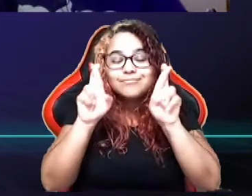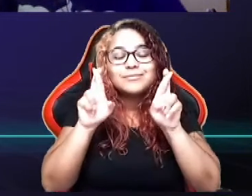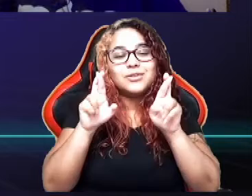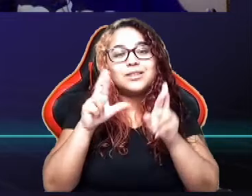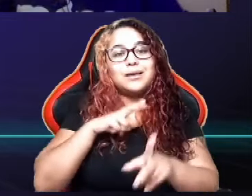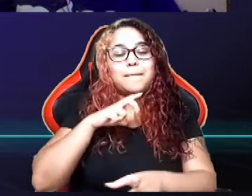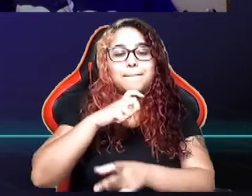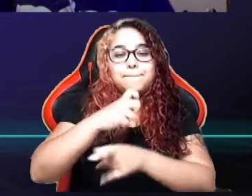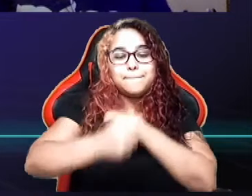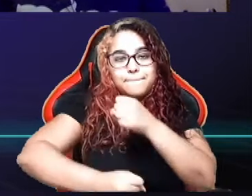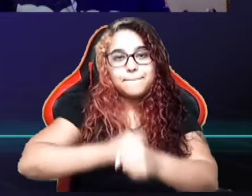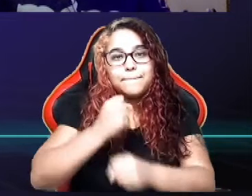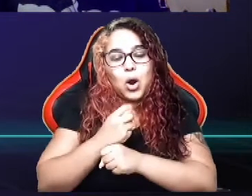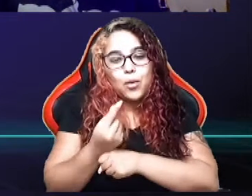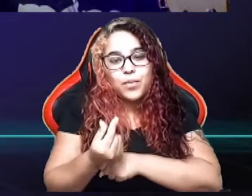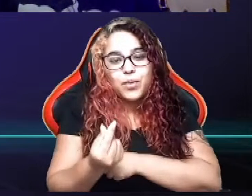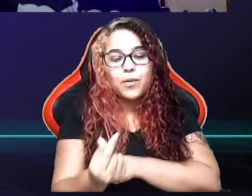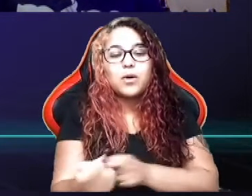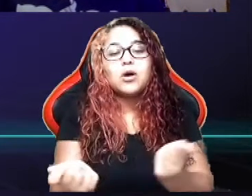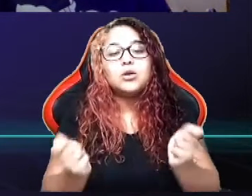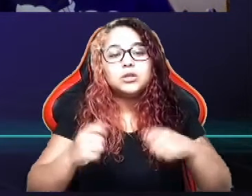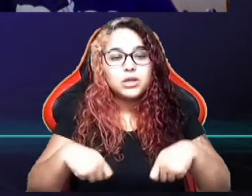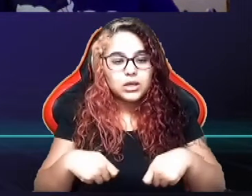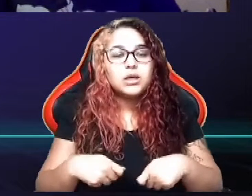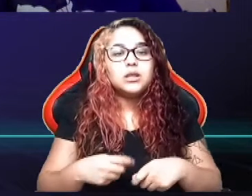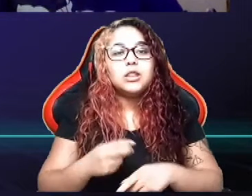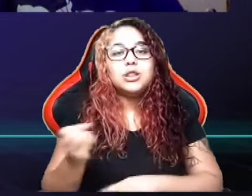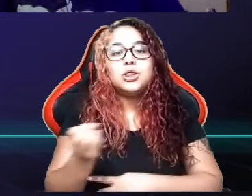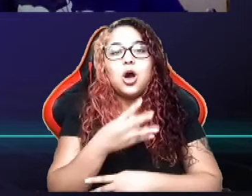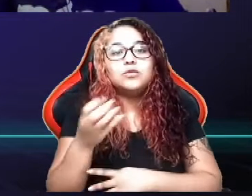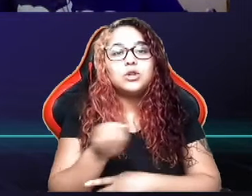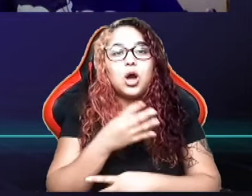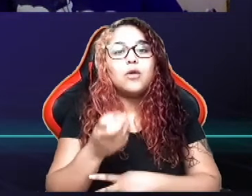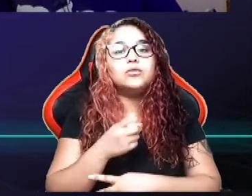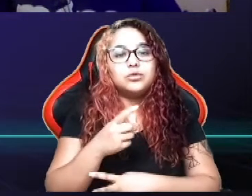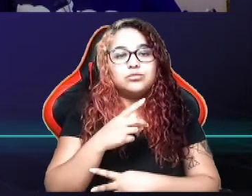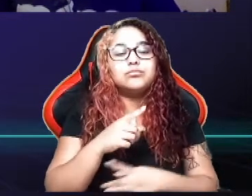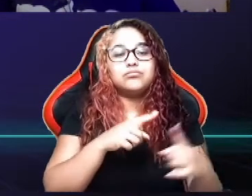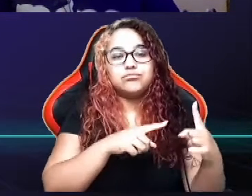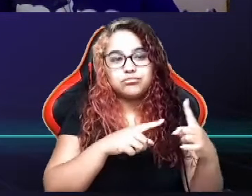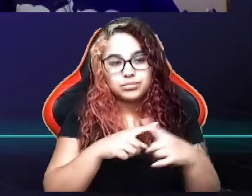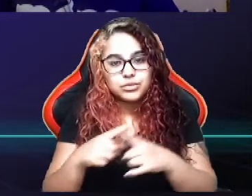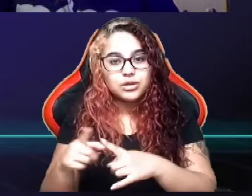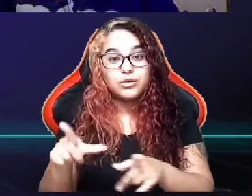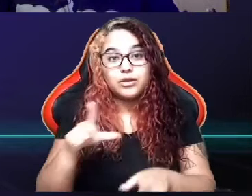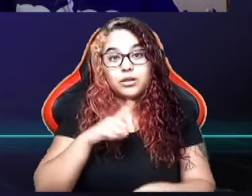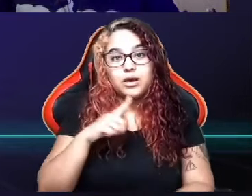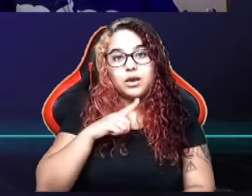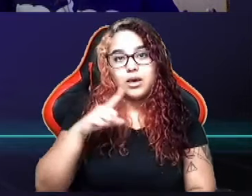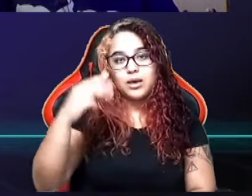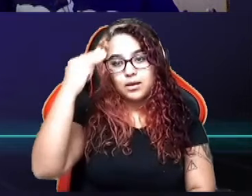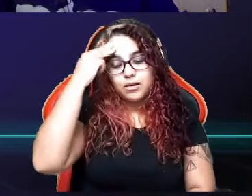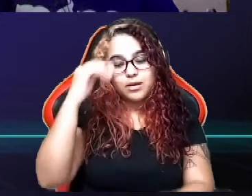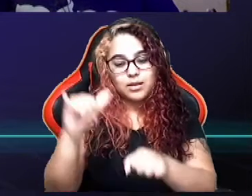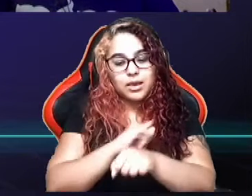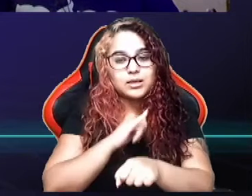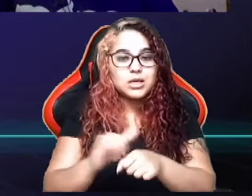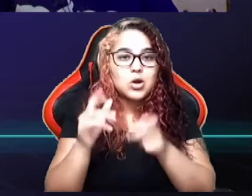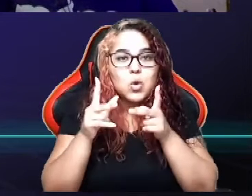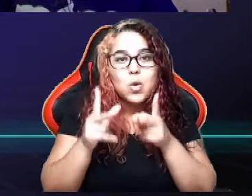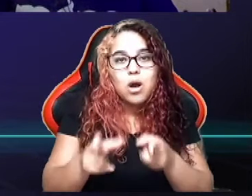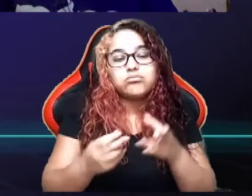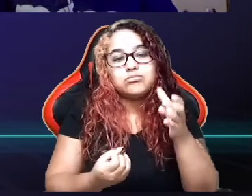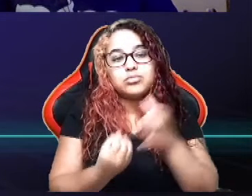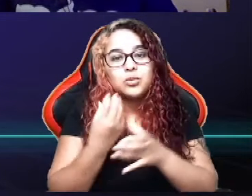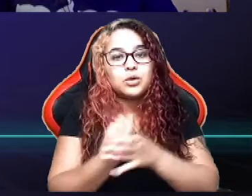going to be long-lived for many years. We'll be able to produce and develop new titles that will have this very same mindset, these ideologies